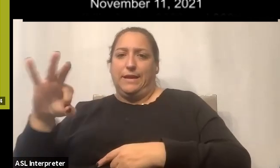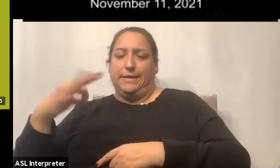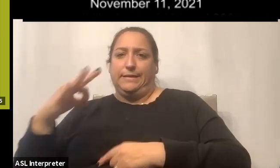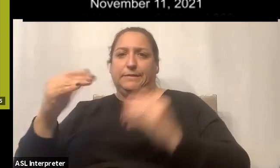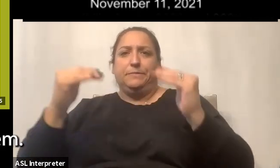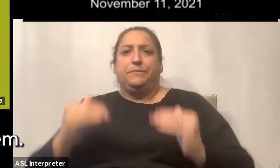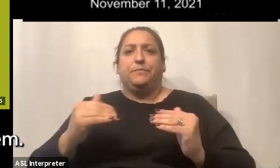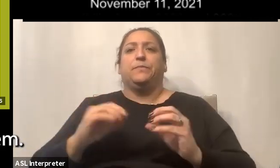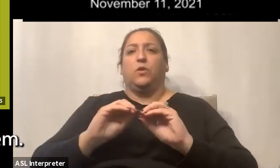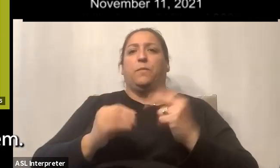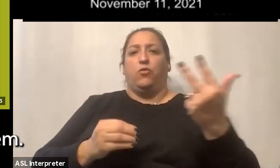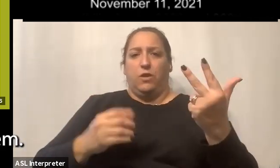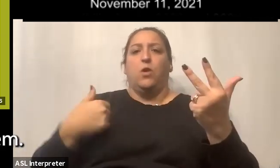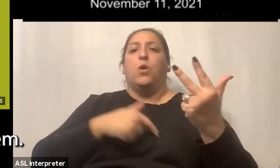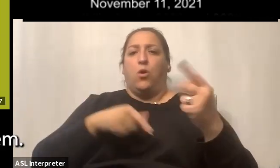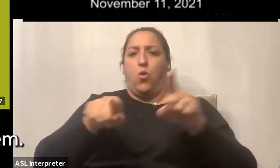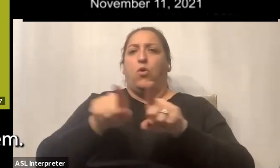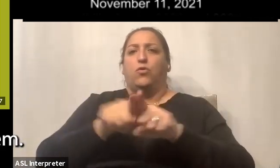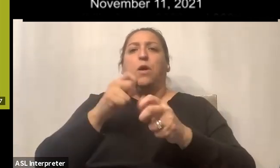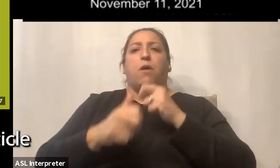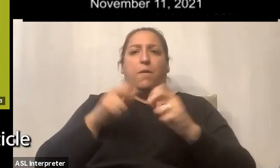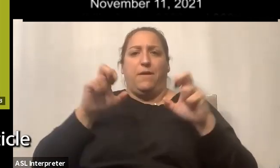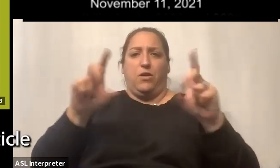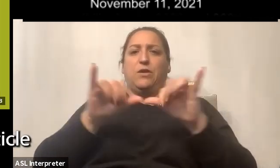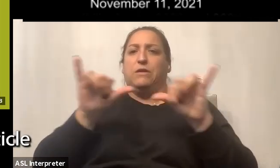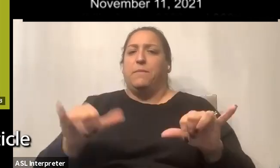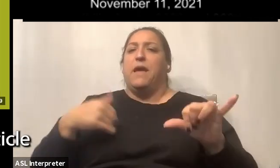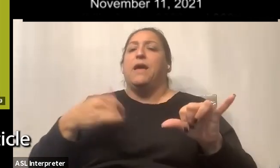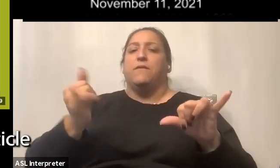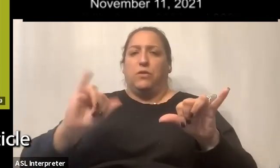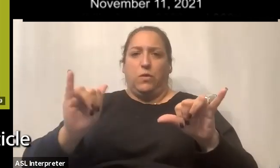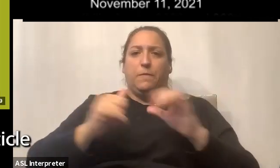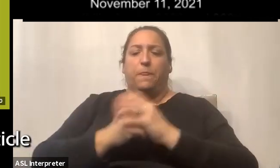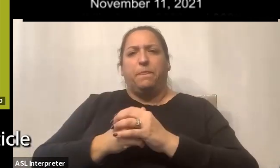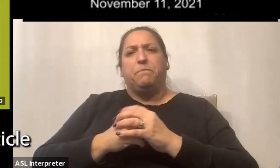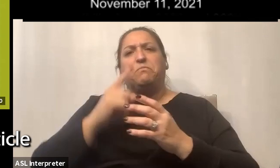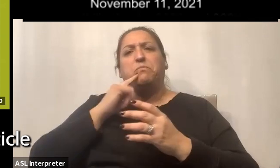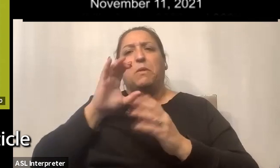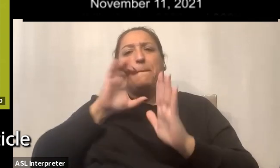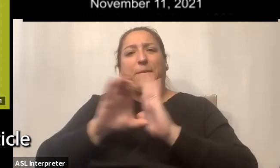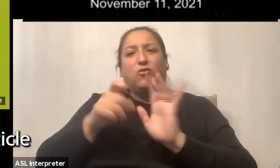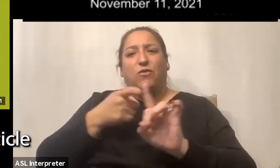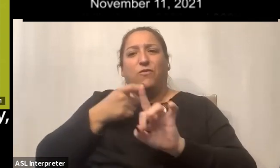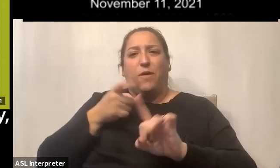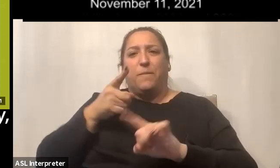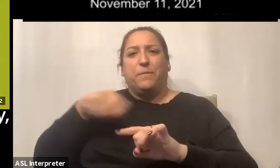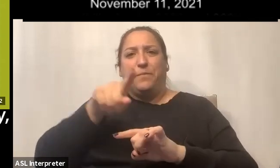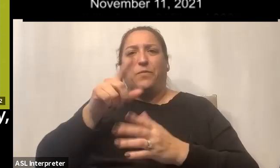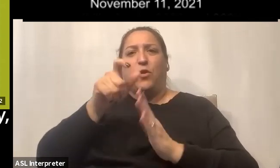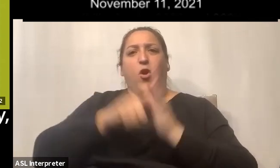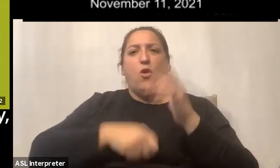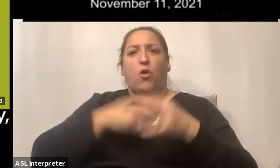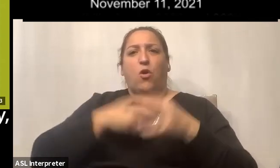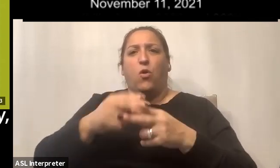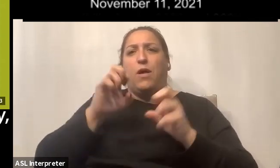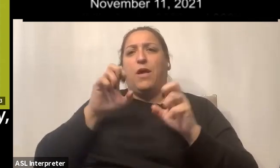that, we also have problems in our educational system. This is a small picture from a article called "The